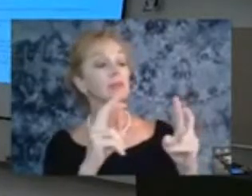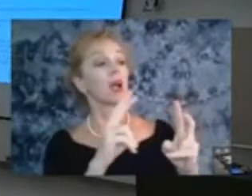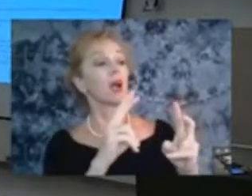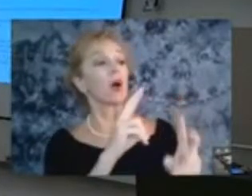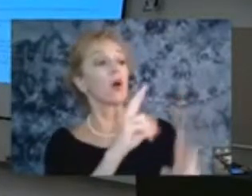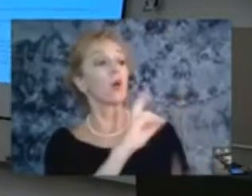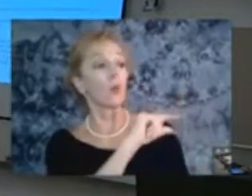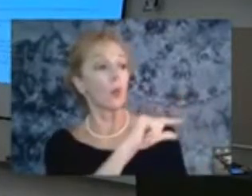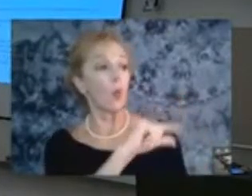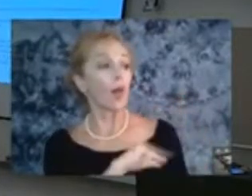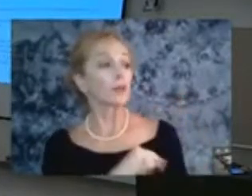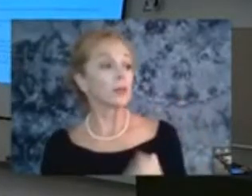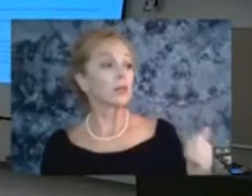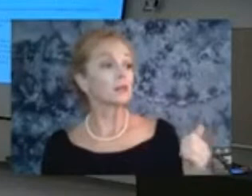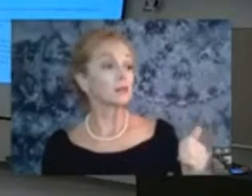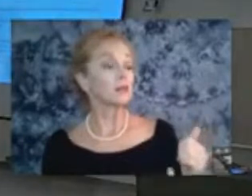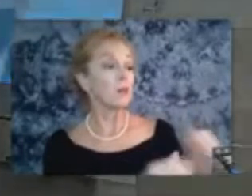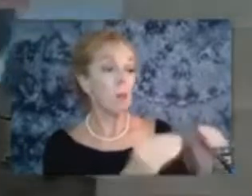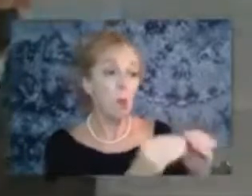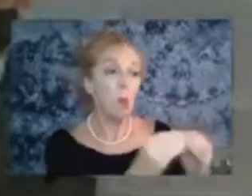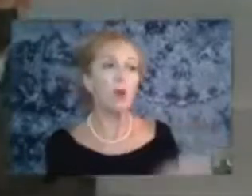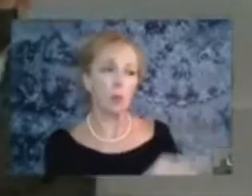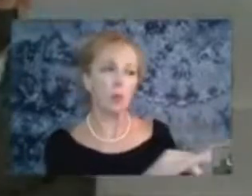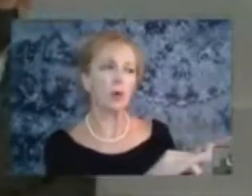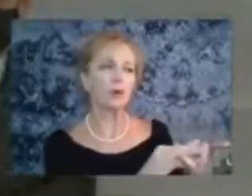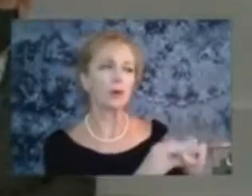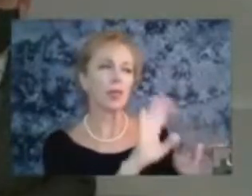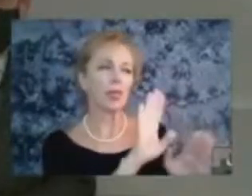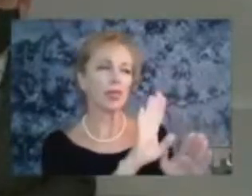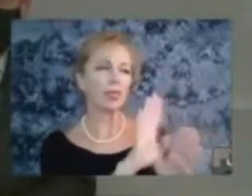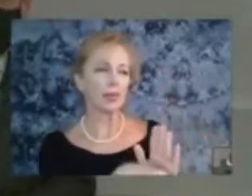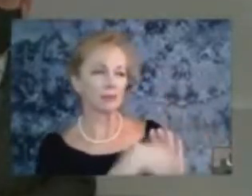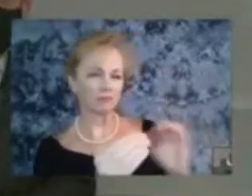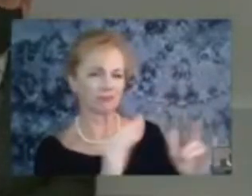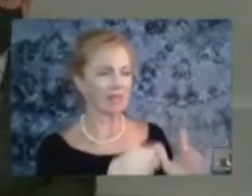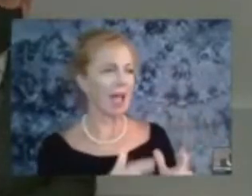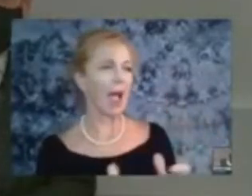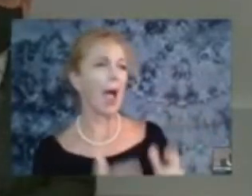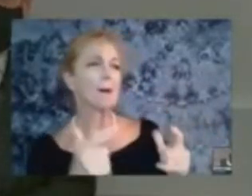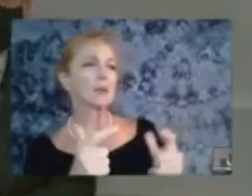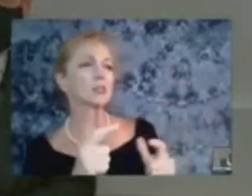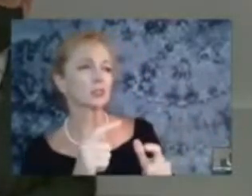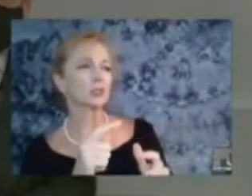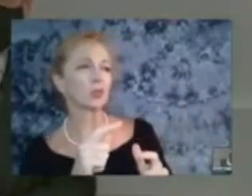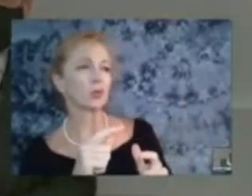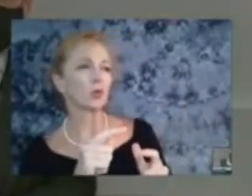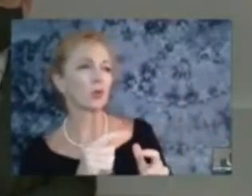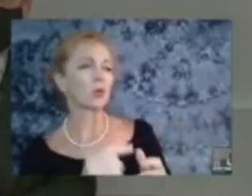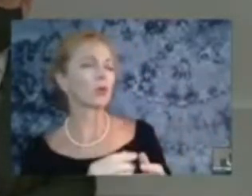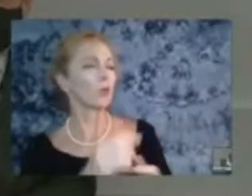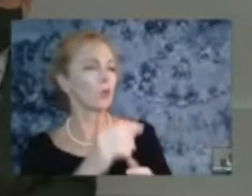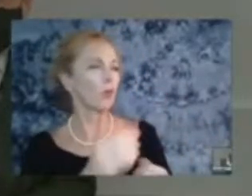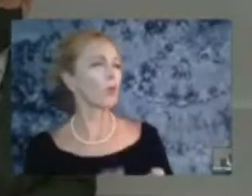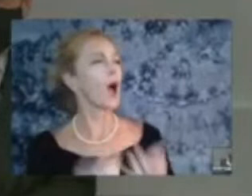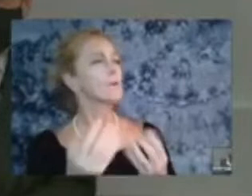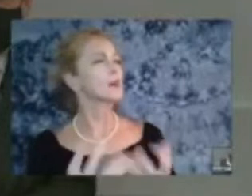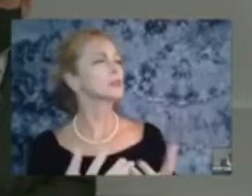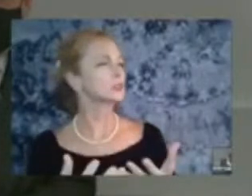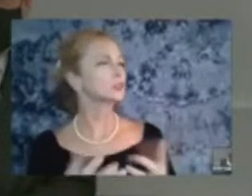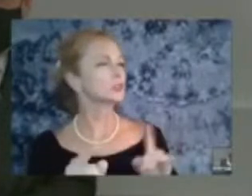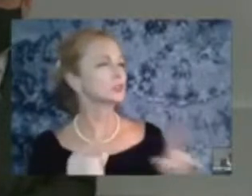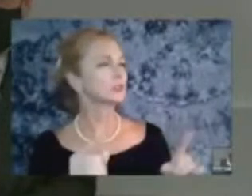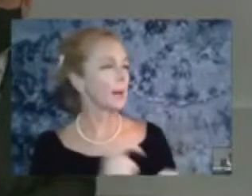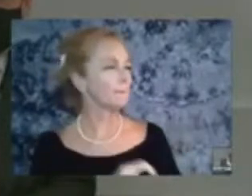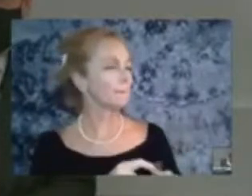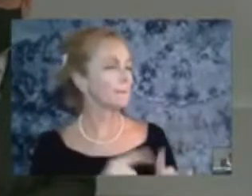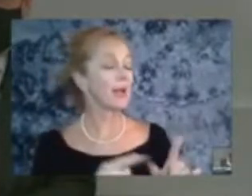am super happy that you guys are receptive to the feedback that families have given us. I still on a daily basis get emails from